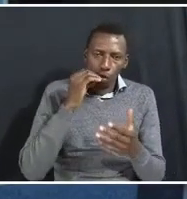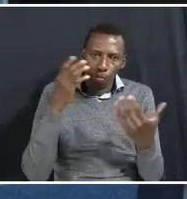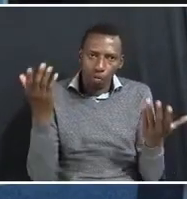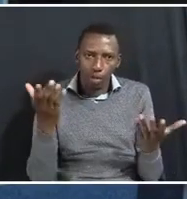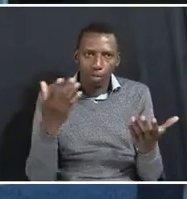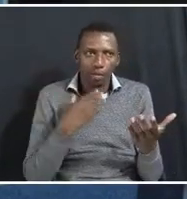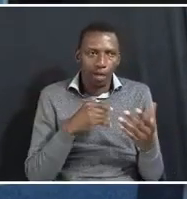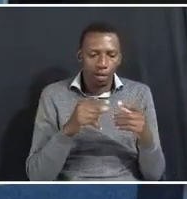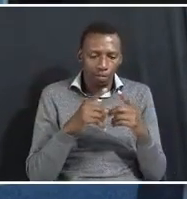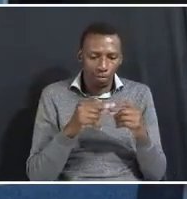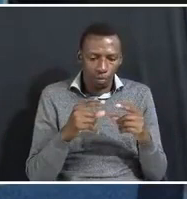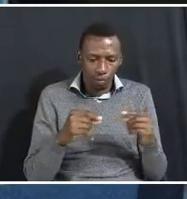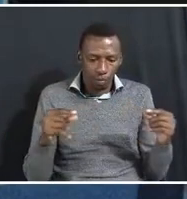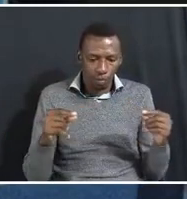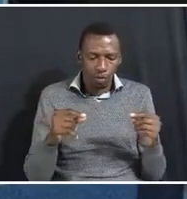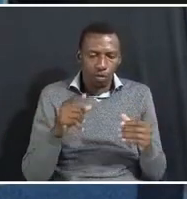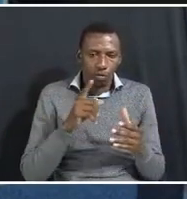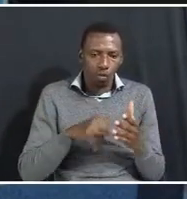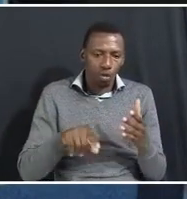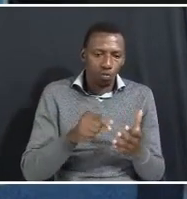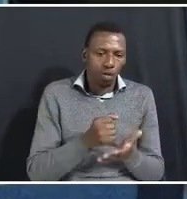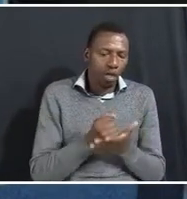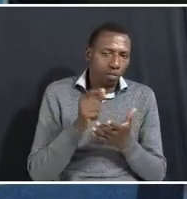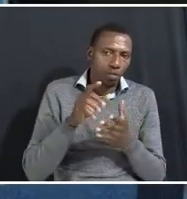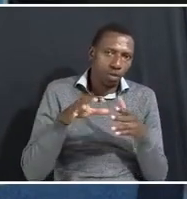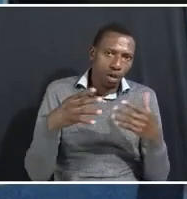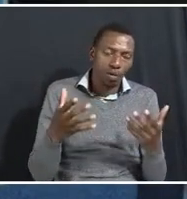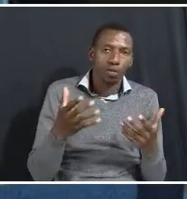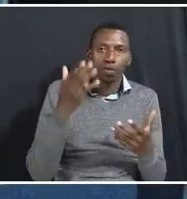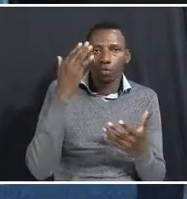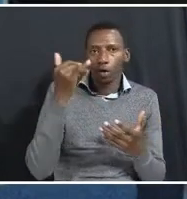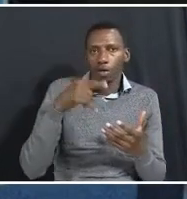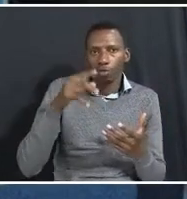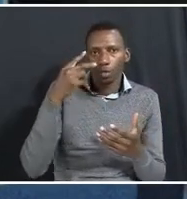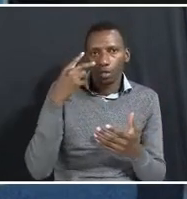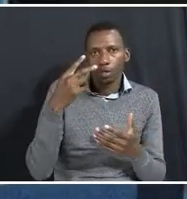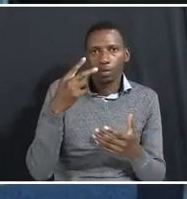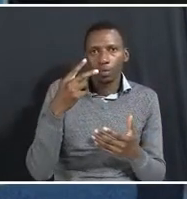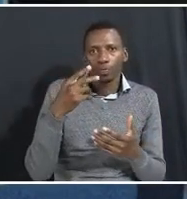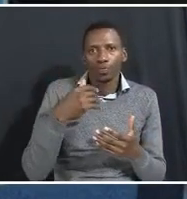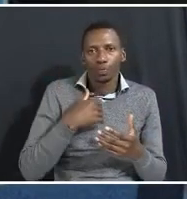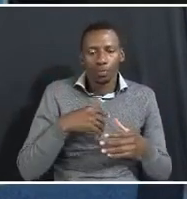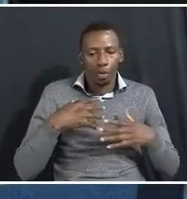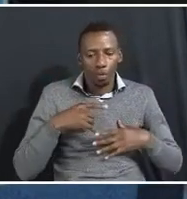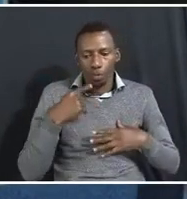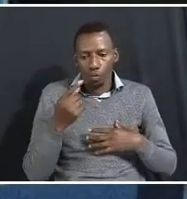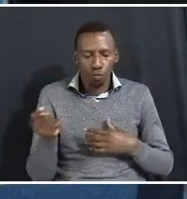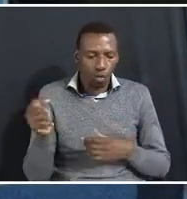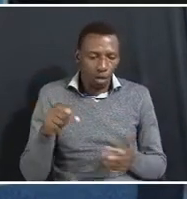a few notes about what we assisted you on. Because we realize there are people who come